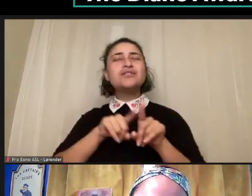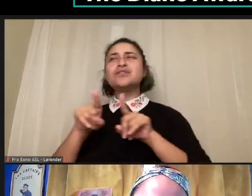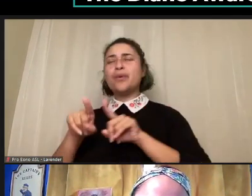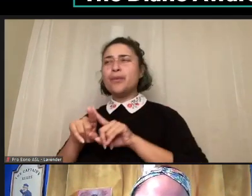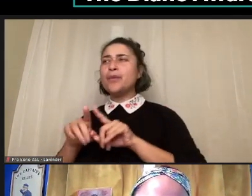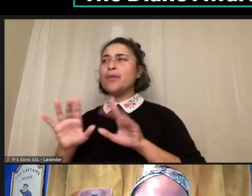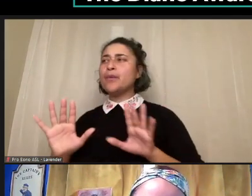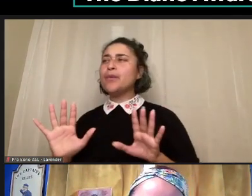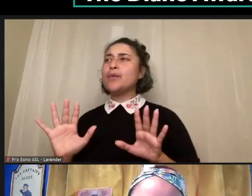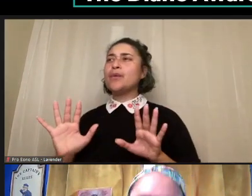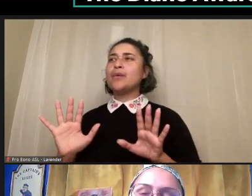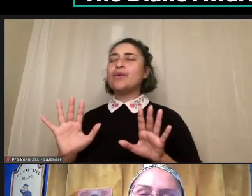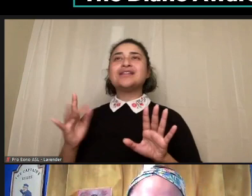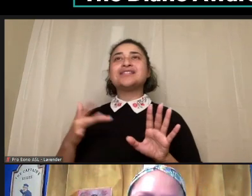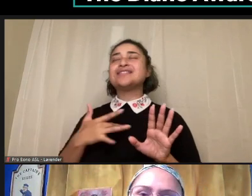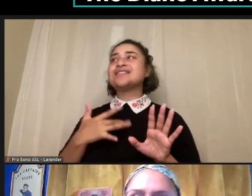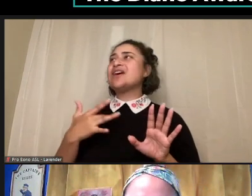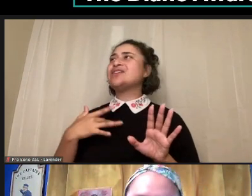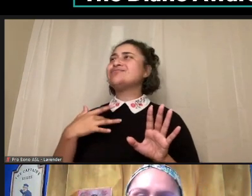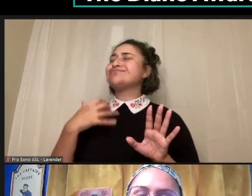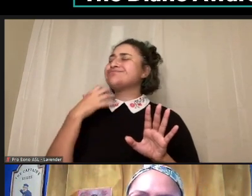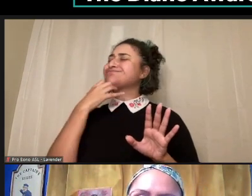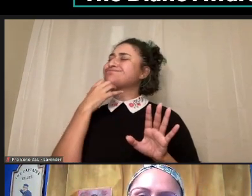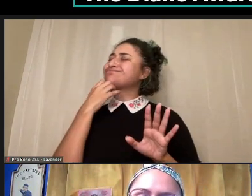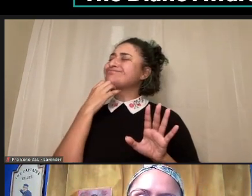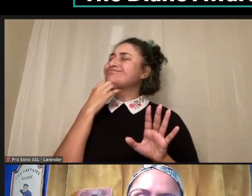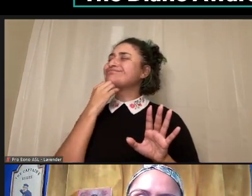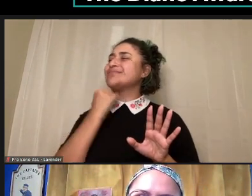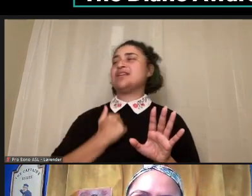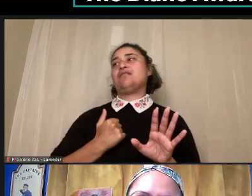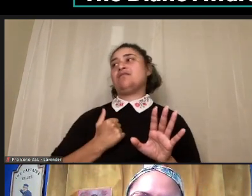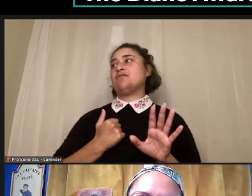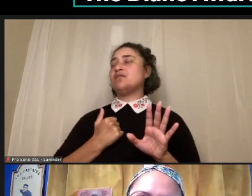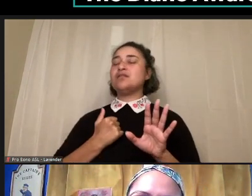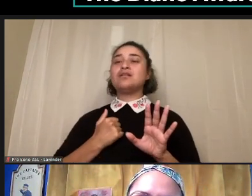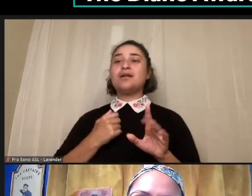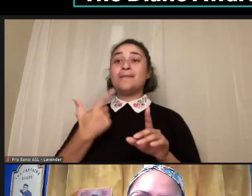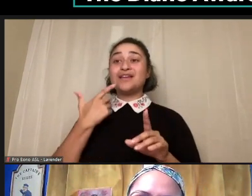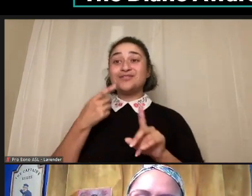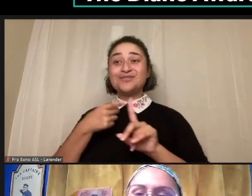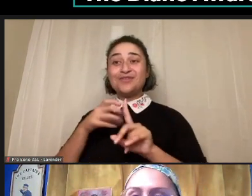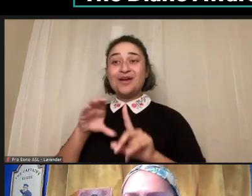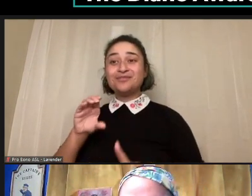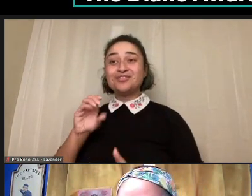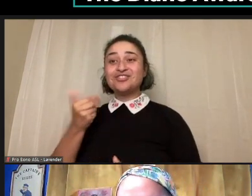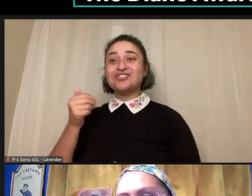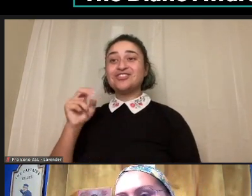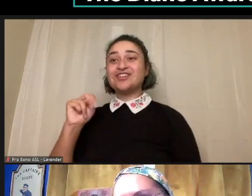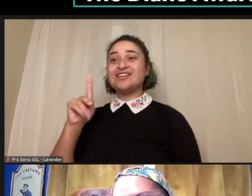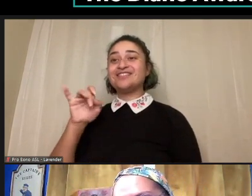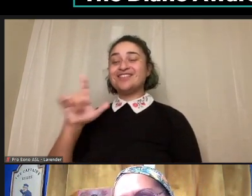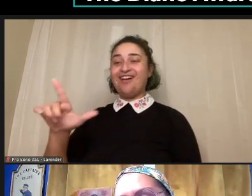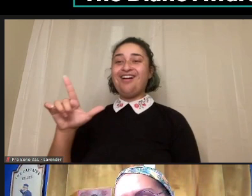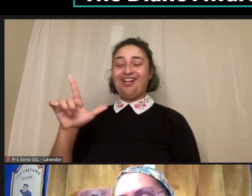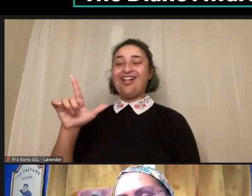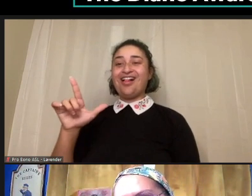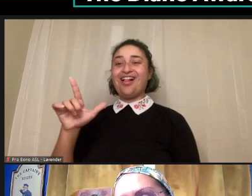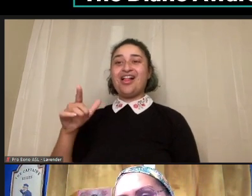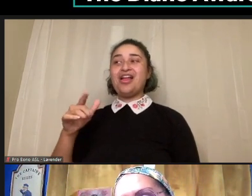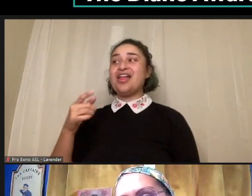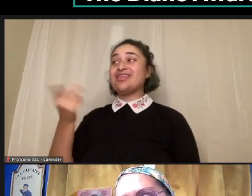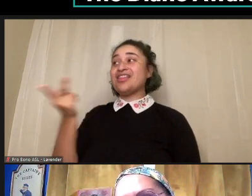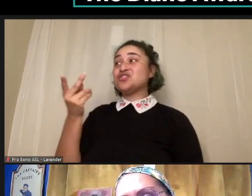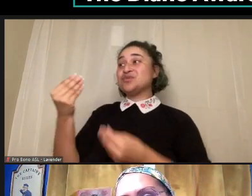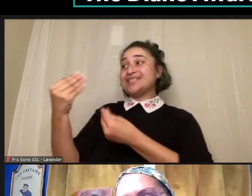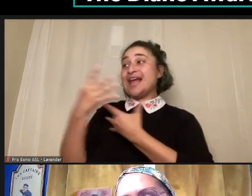so meaningful on top of that, because it was from Chantal and Jacqueline who was relaying that information,